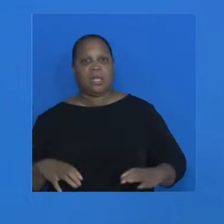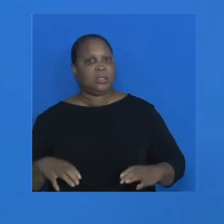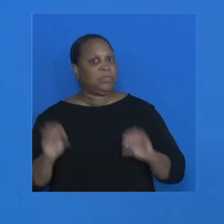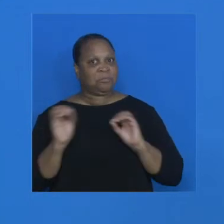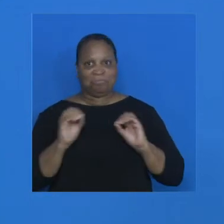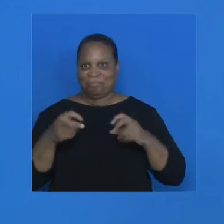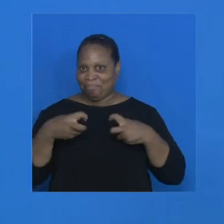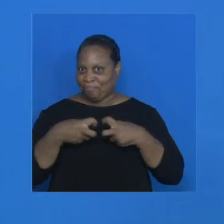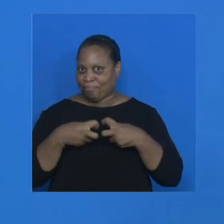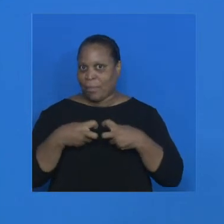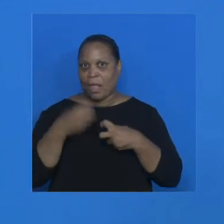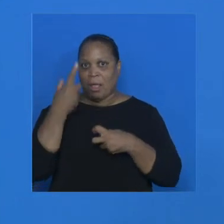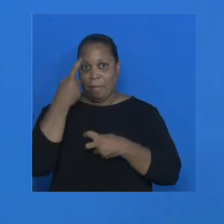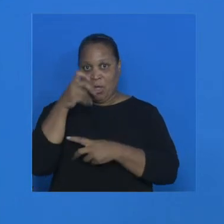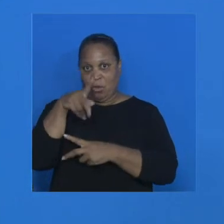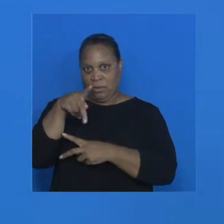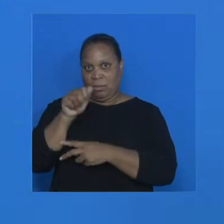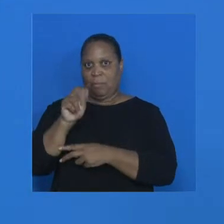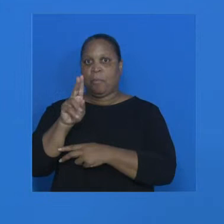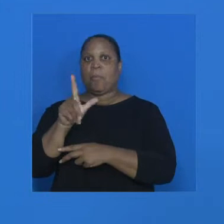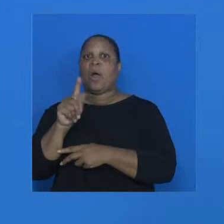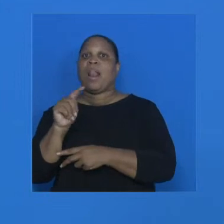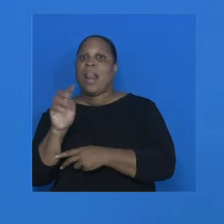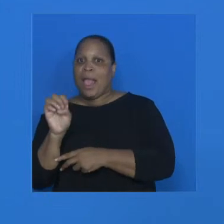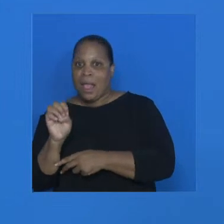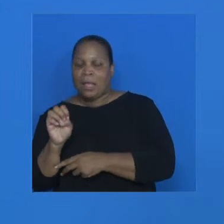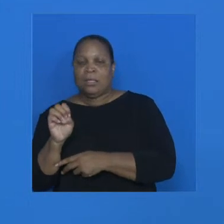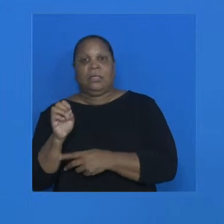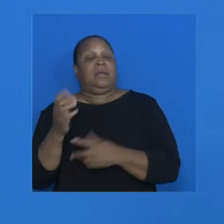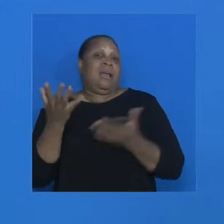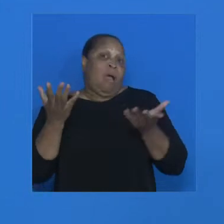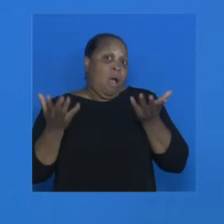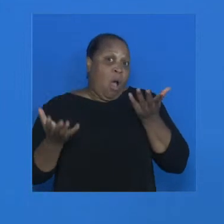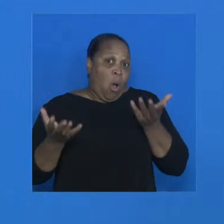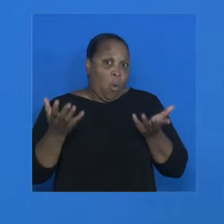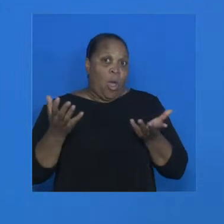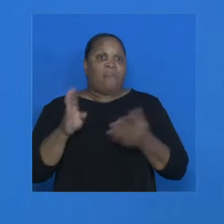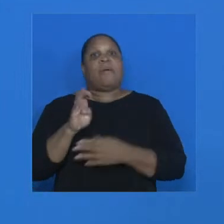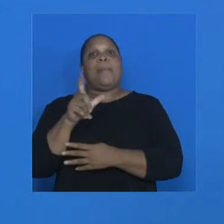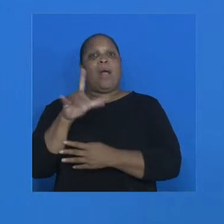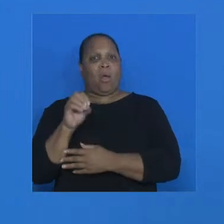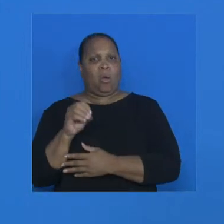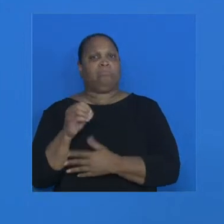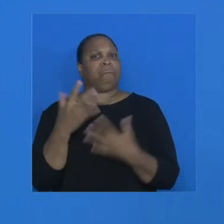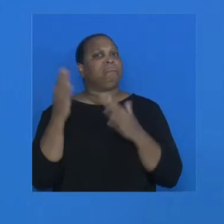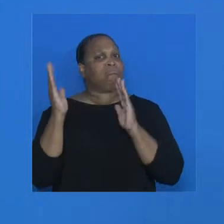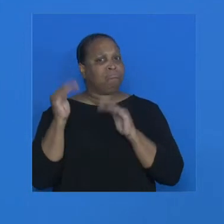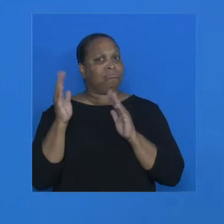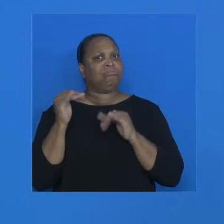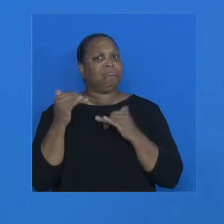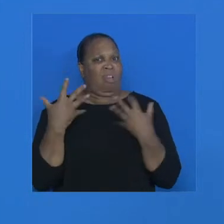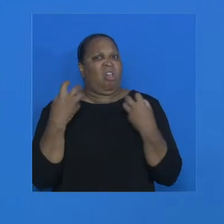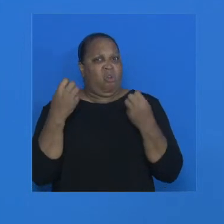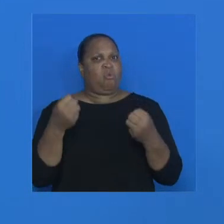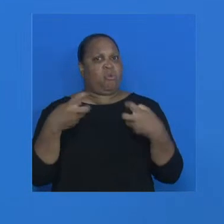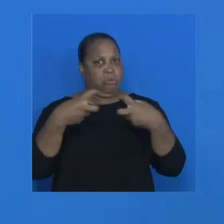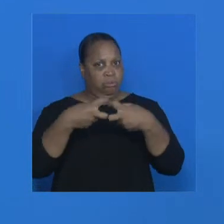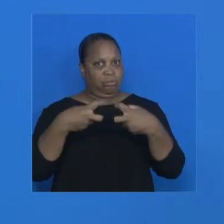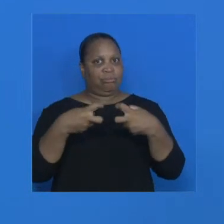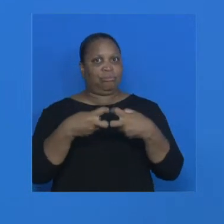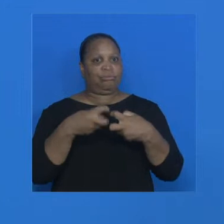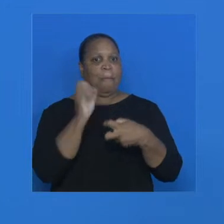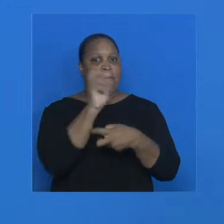power due to Hurricane Paulette. However, BALCO are hopeful that power will be restored to